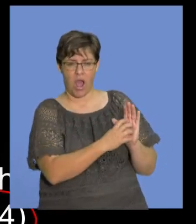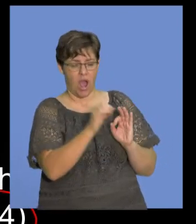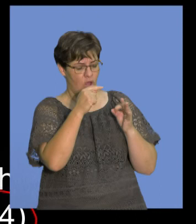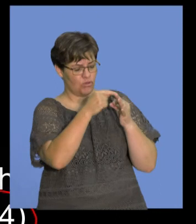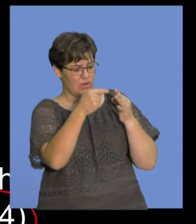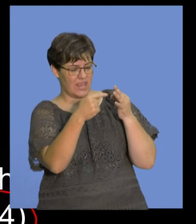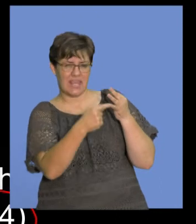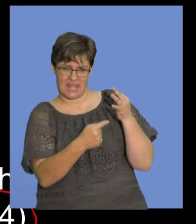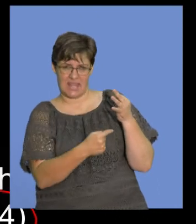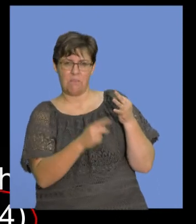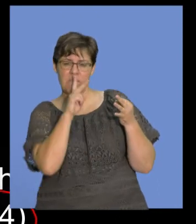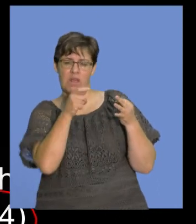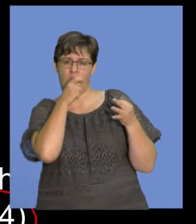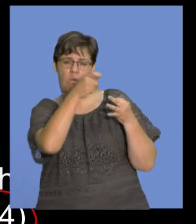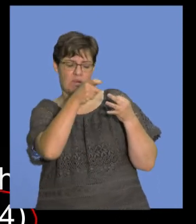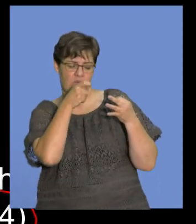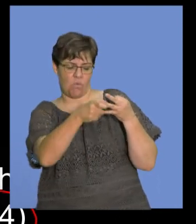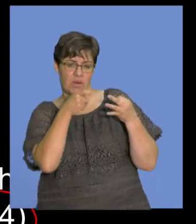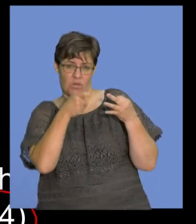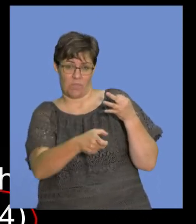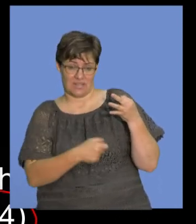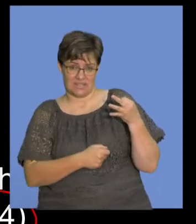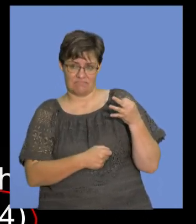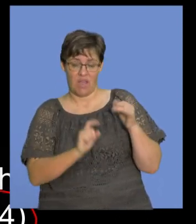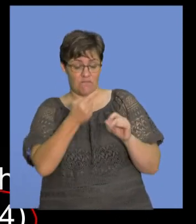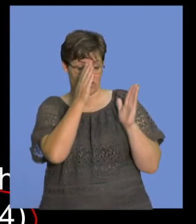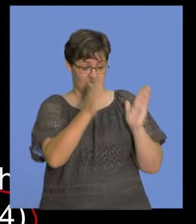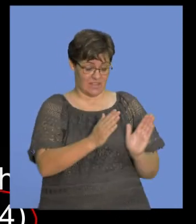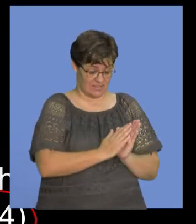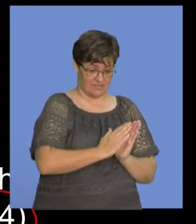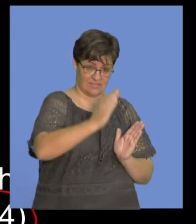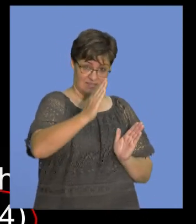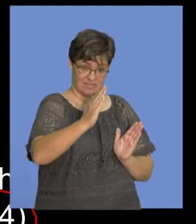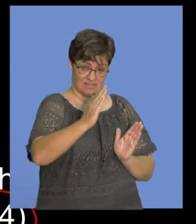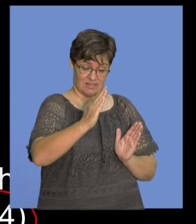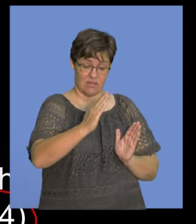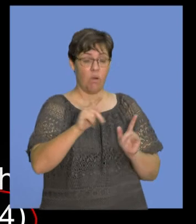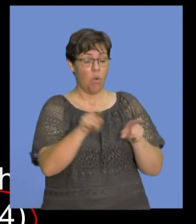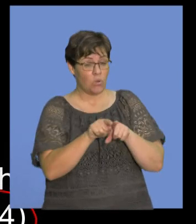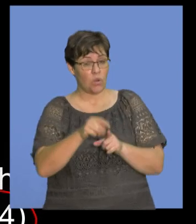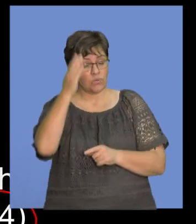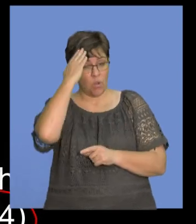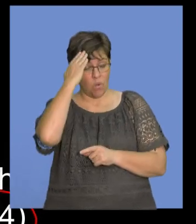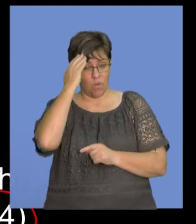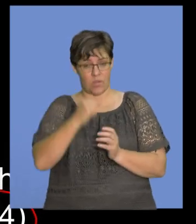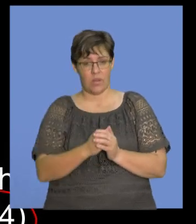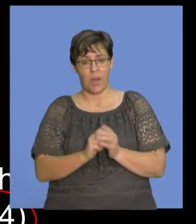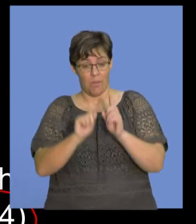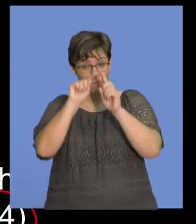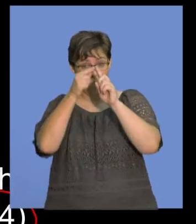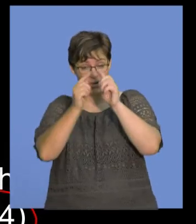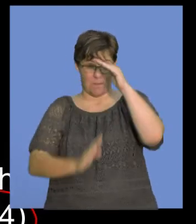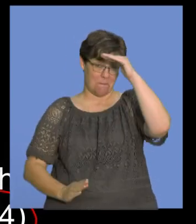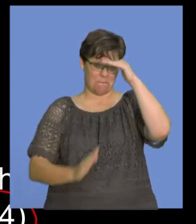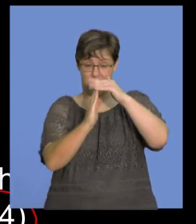see 3 possible areas that I need to comment on. That's the first phase. I also know that there's